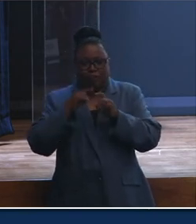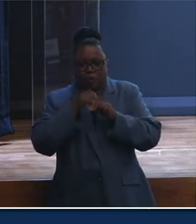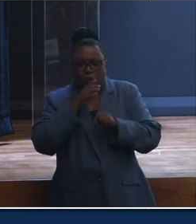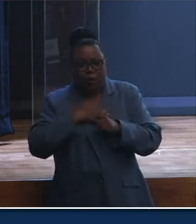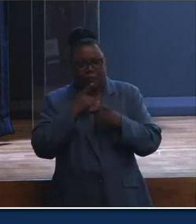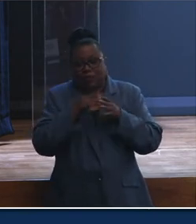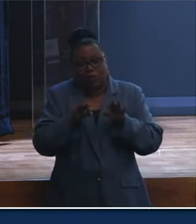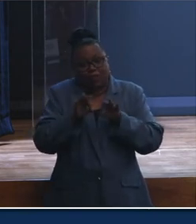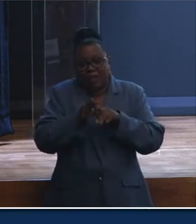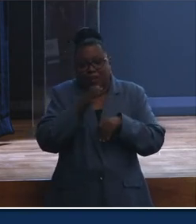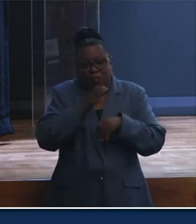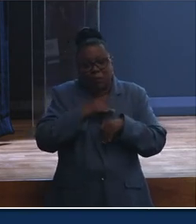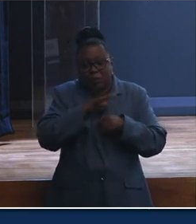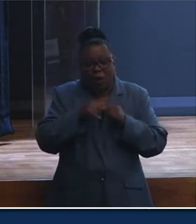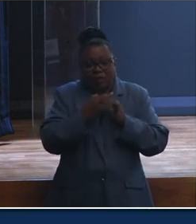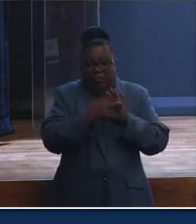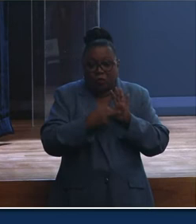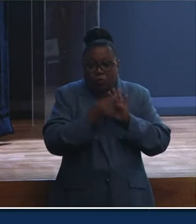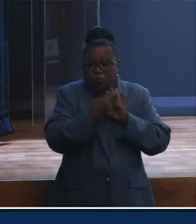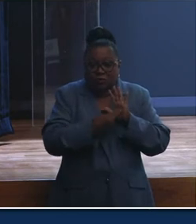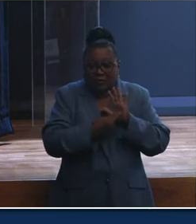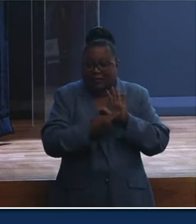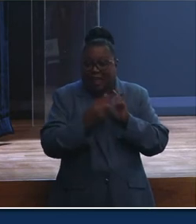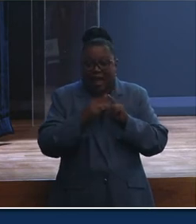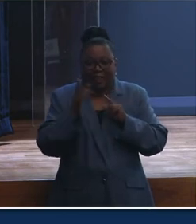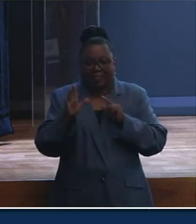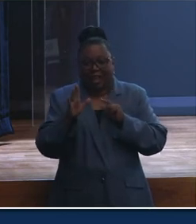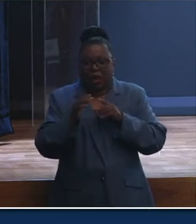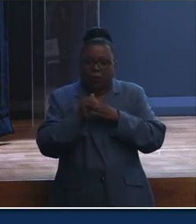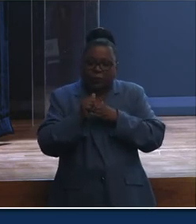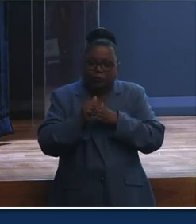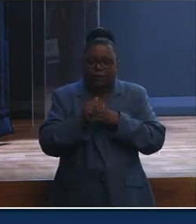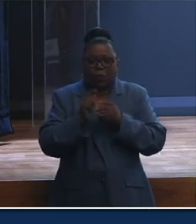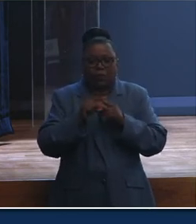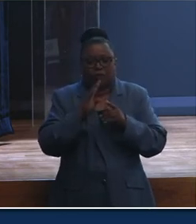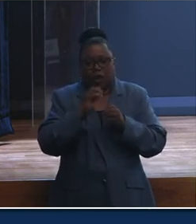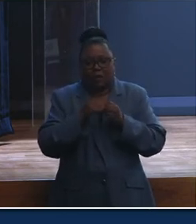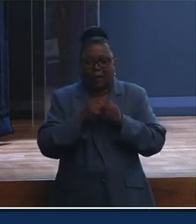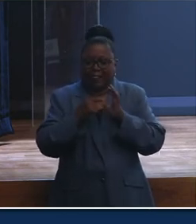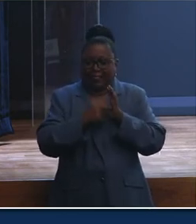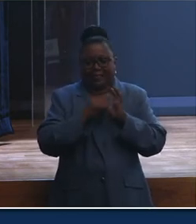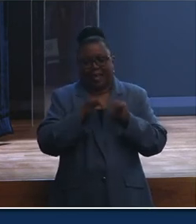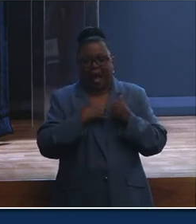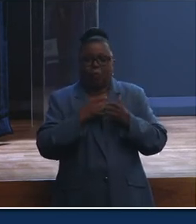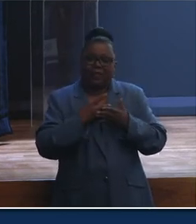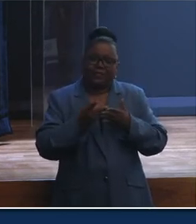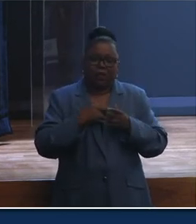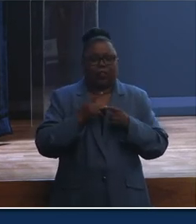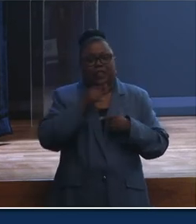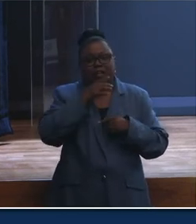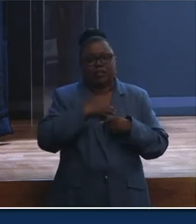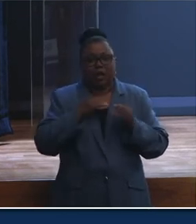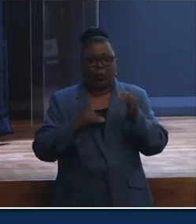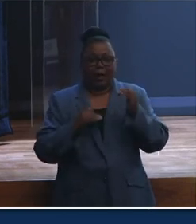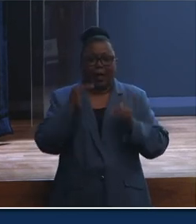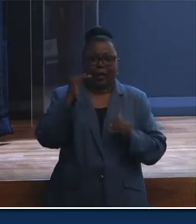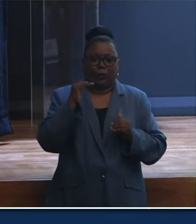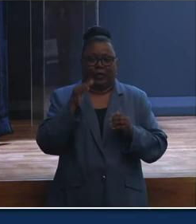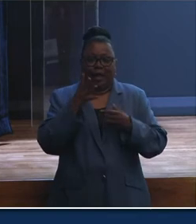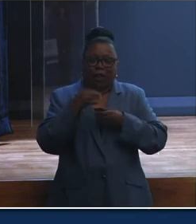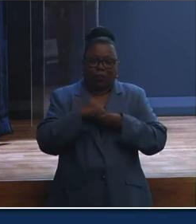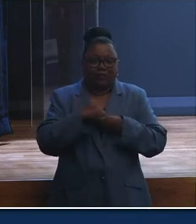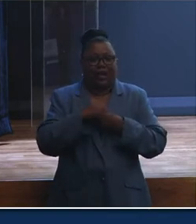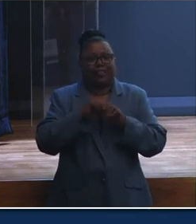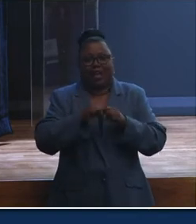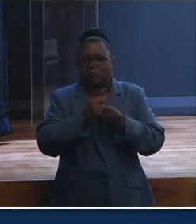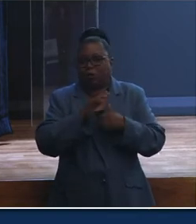don't value women. All of their rules and regulations and their guidelines when they talked about this is how we feel about gender equity and inclusivity,